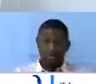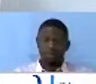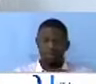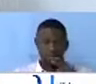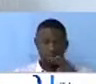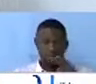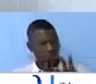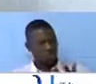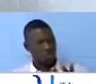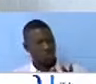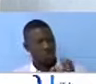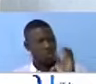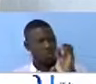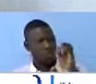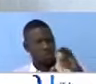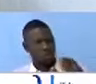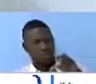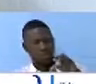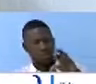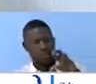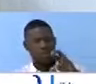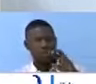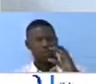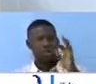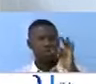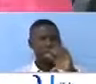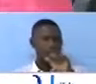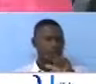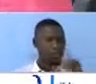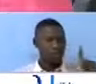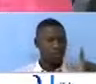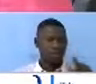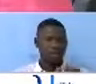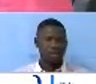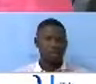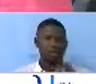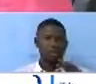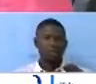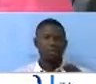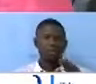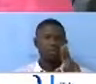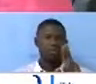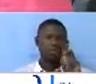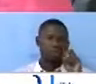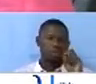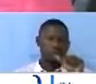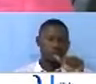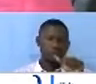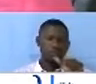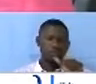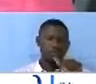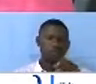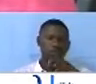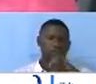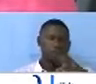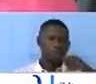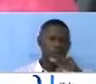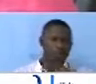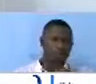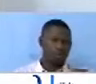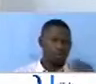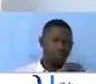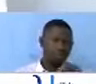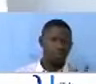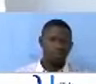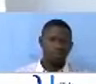Omar Fall, like Musa Jami and others were pulling his beard, and they cut it, they shaved it. I'm telling you.